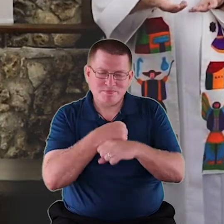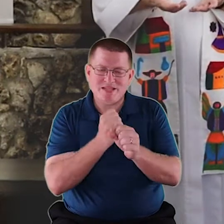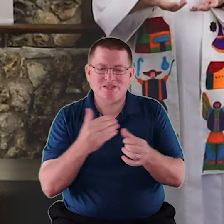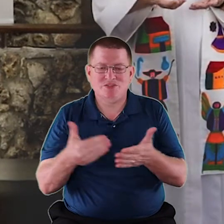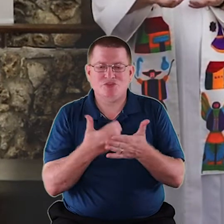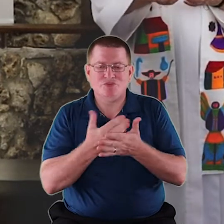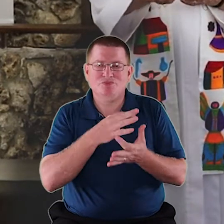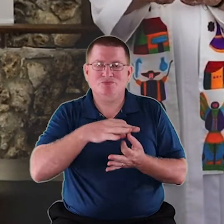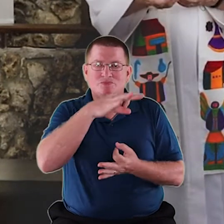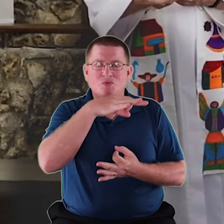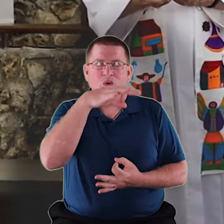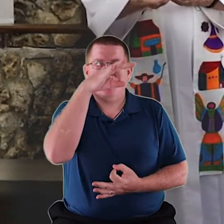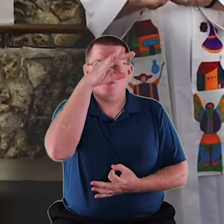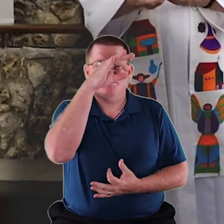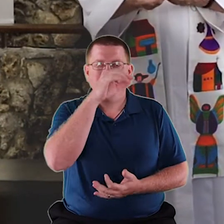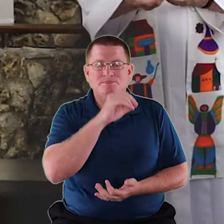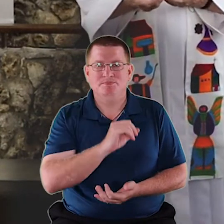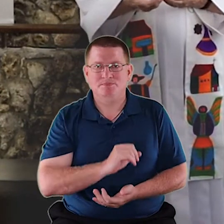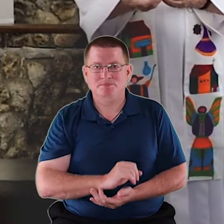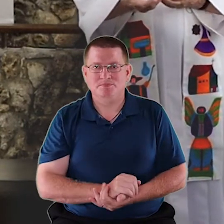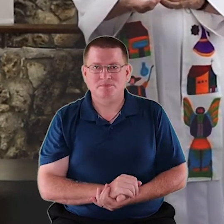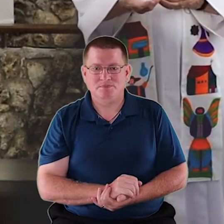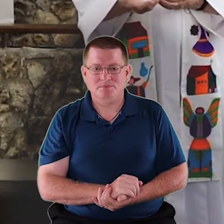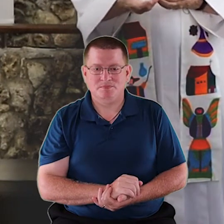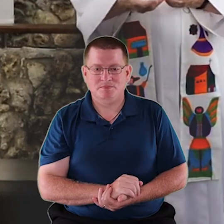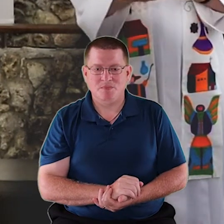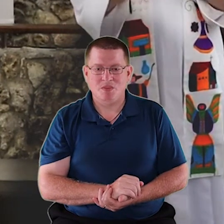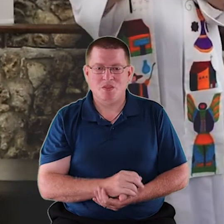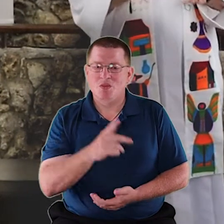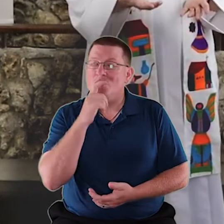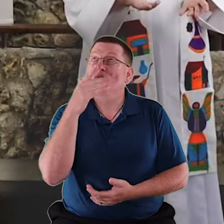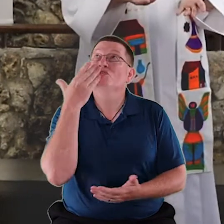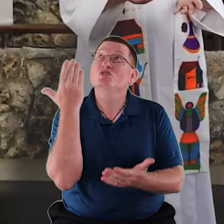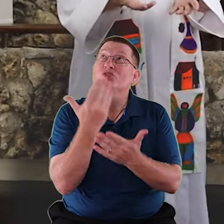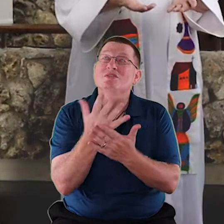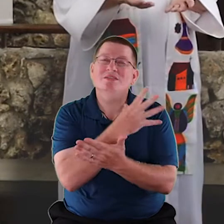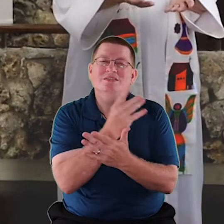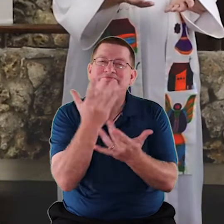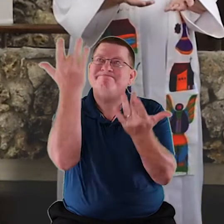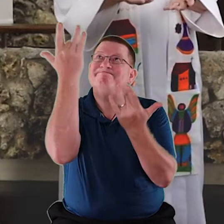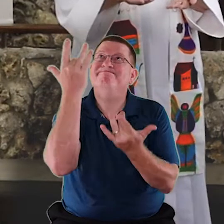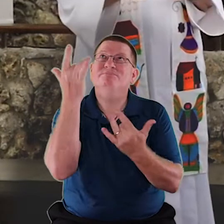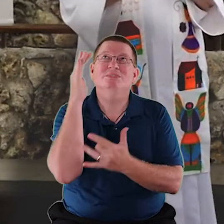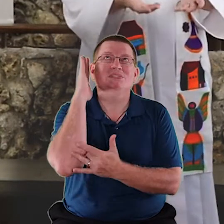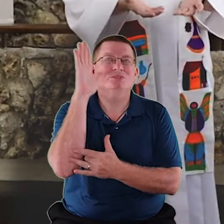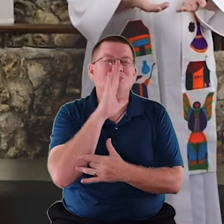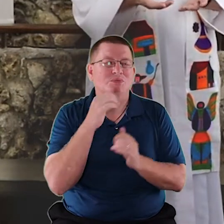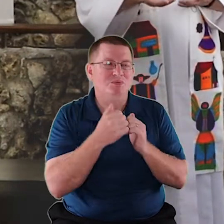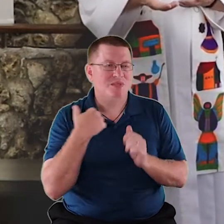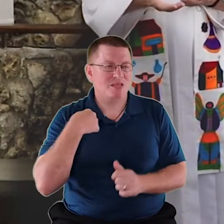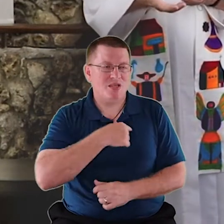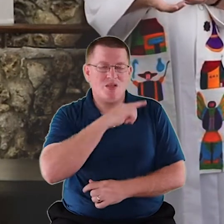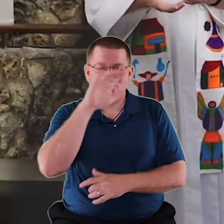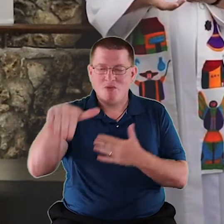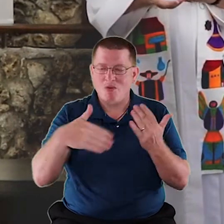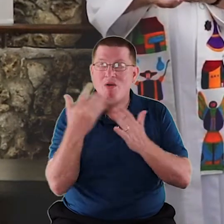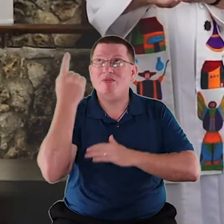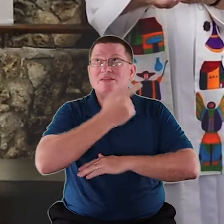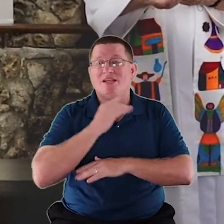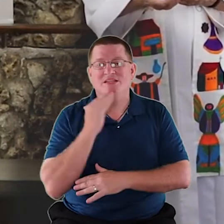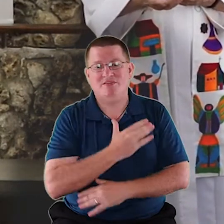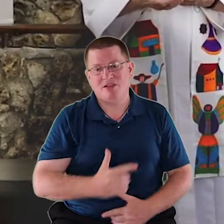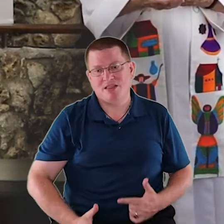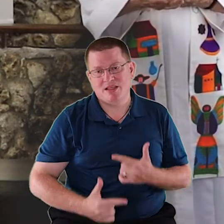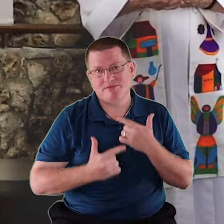our soul. The Lord is our shepherd, whose goodness and mercy shall be with us all the days of our